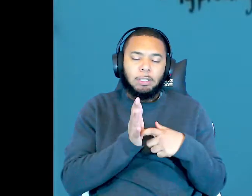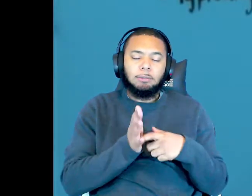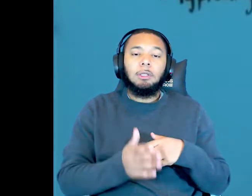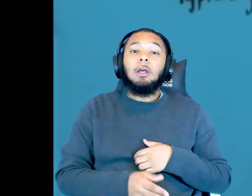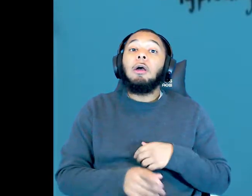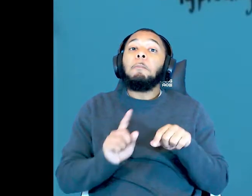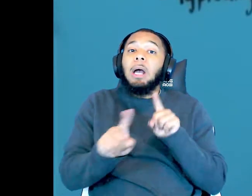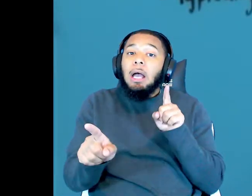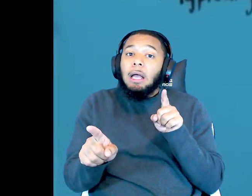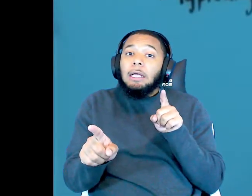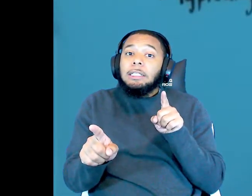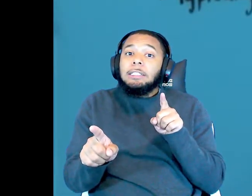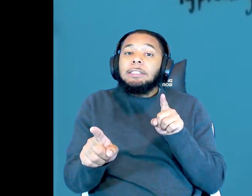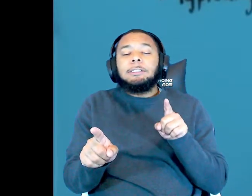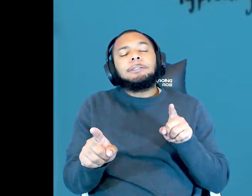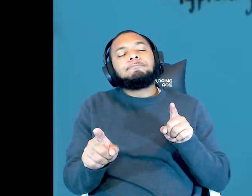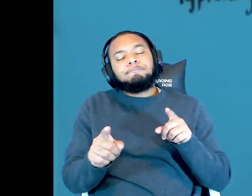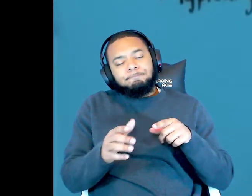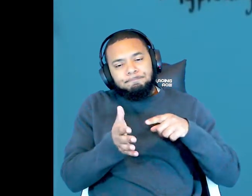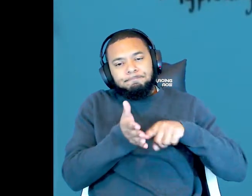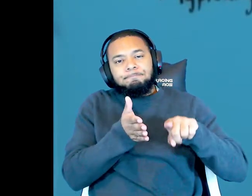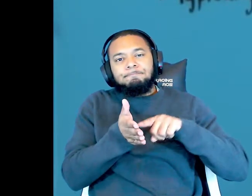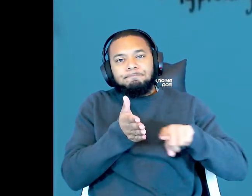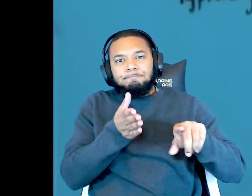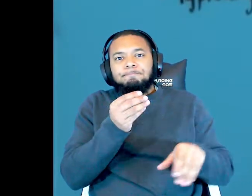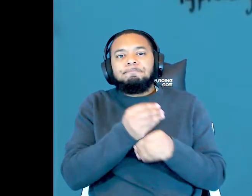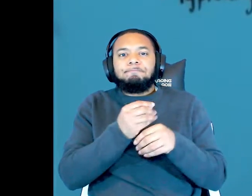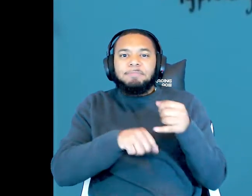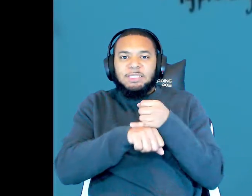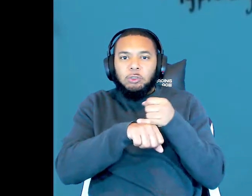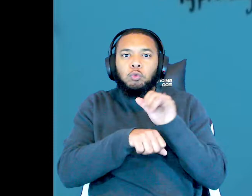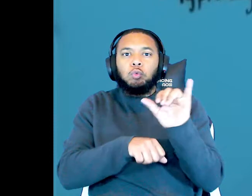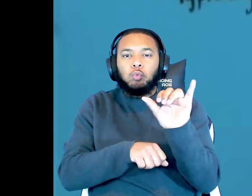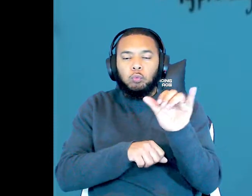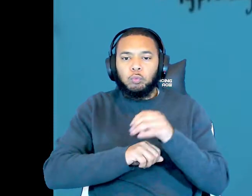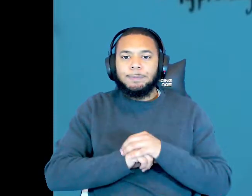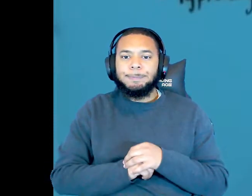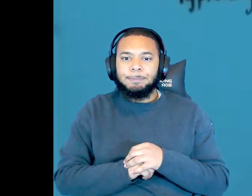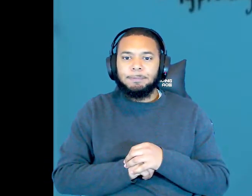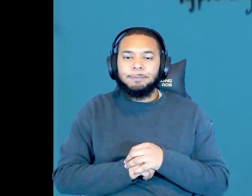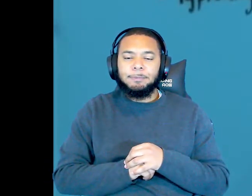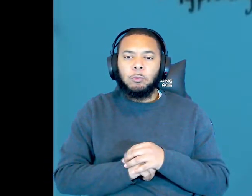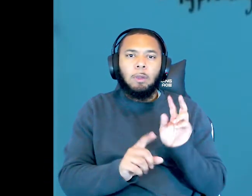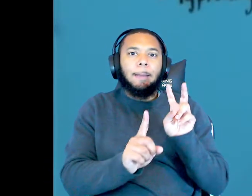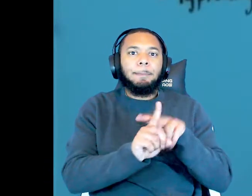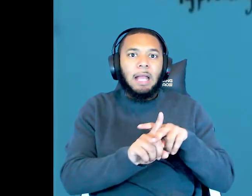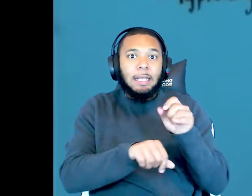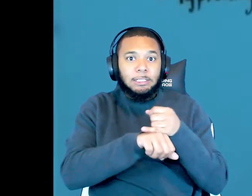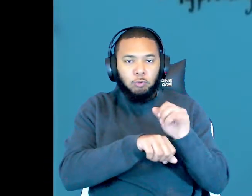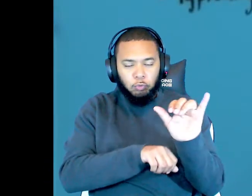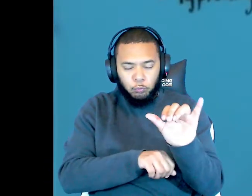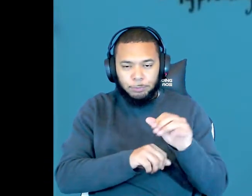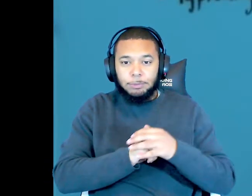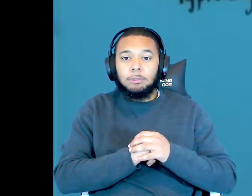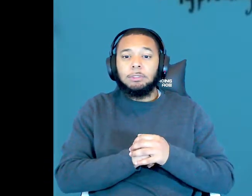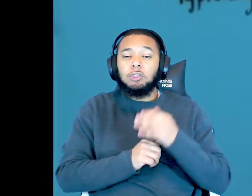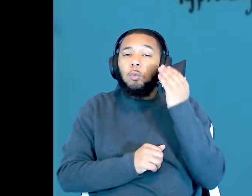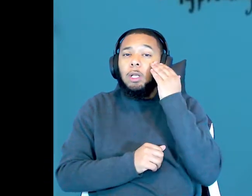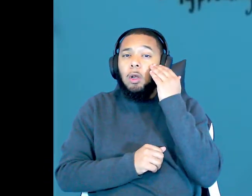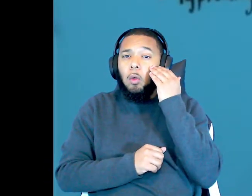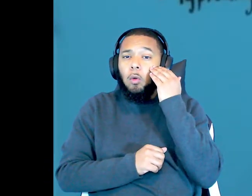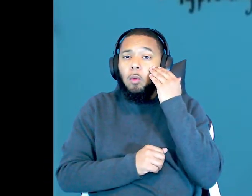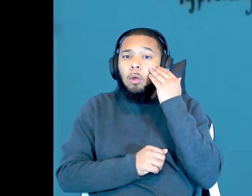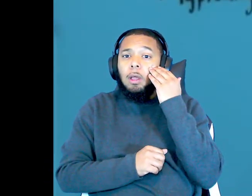some interest. The way we calculate how much interest we're going to owe is we say, well, we know it's going to be